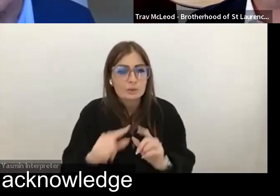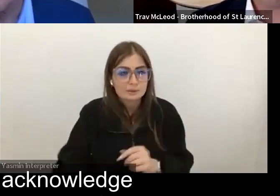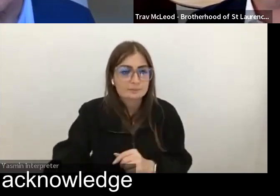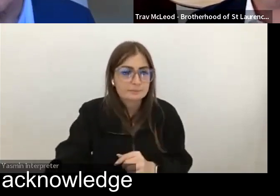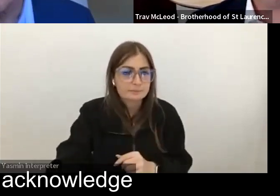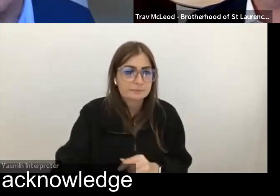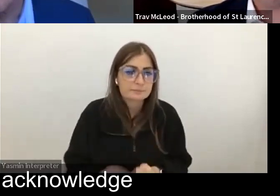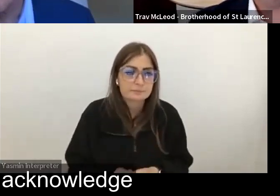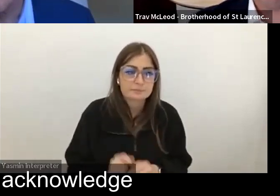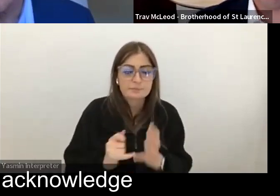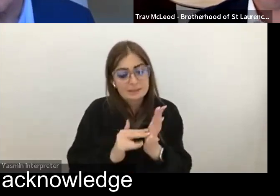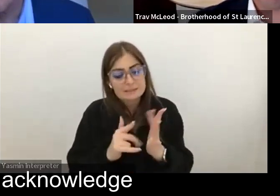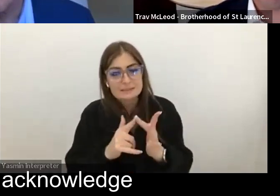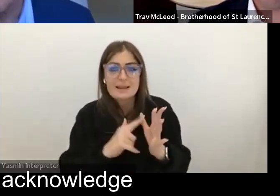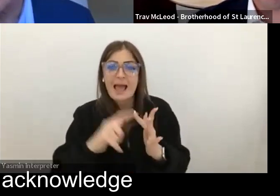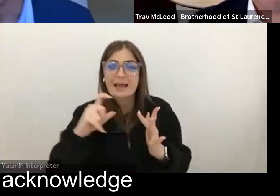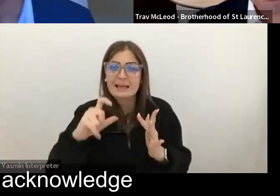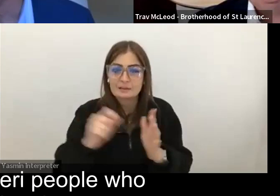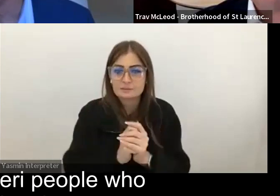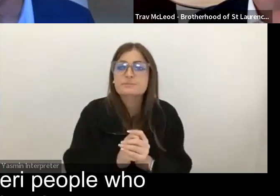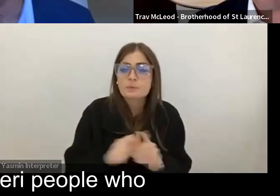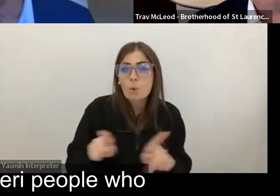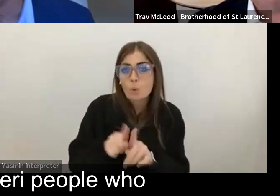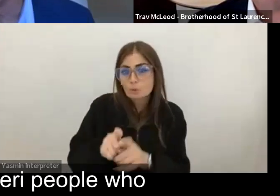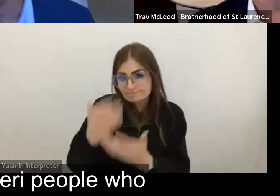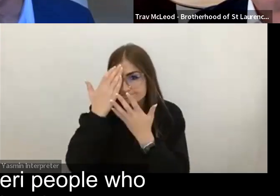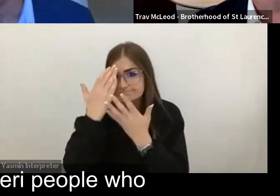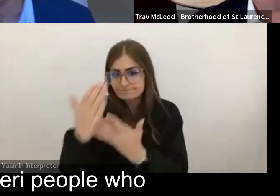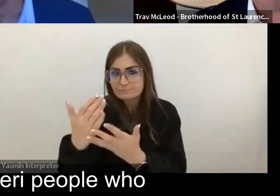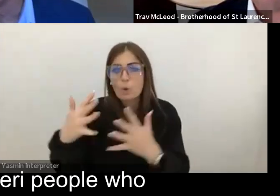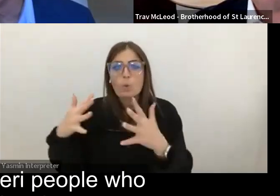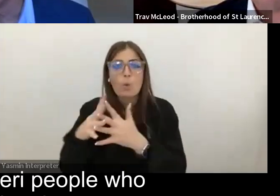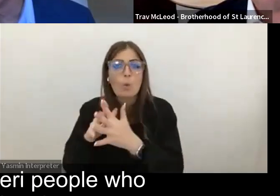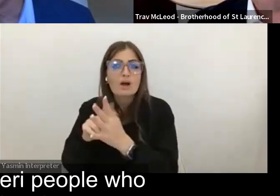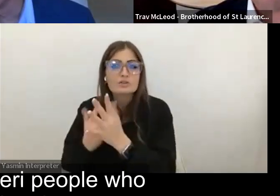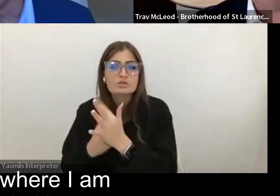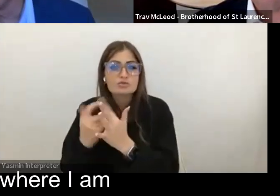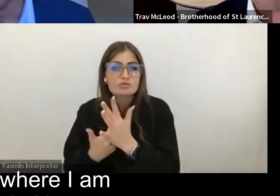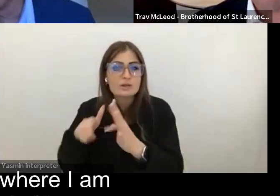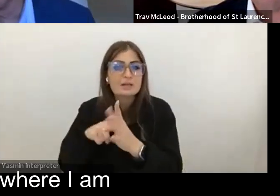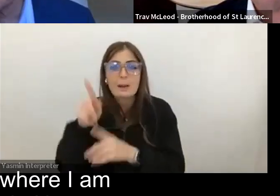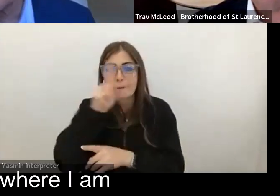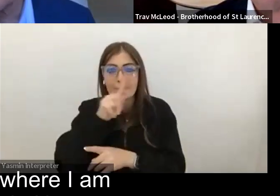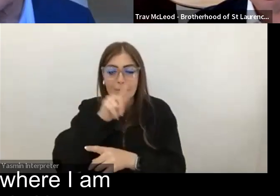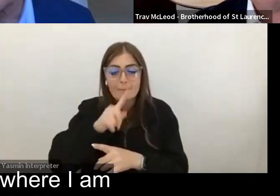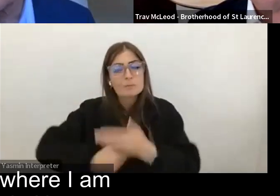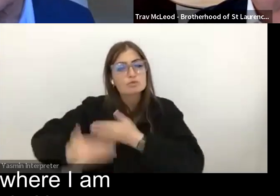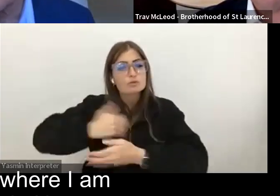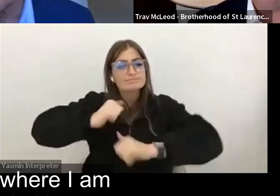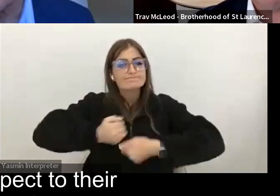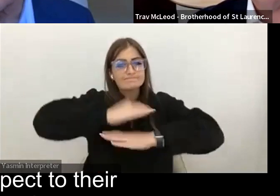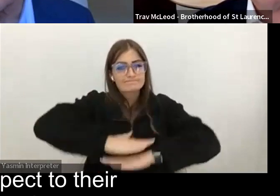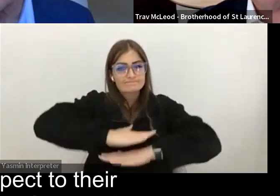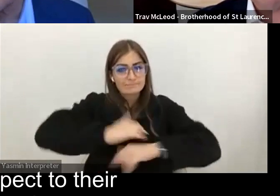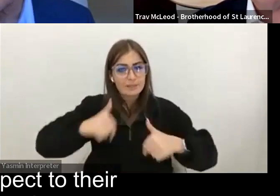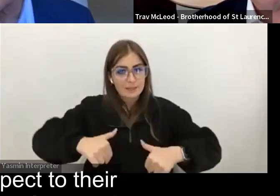just like to acknowledge and show my respect to the Wurundjeri people, who are the traditional owners of the land where I am today, here in